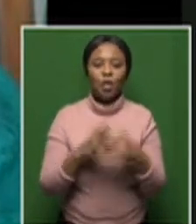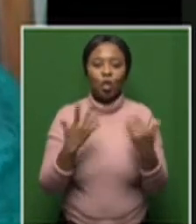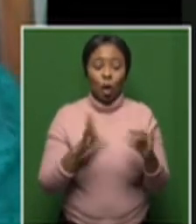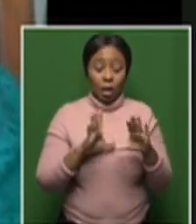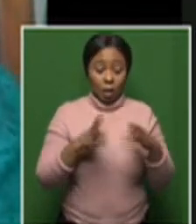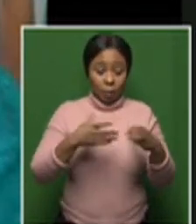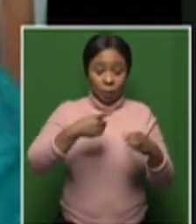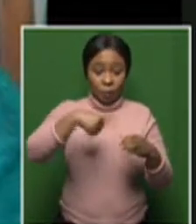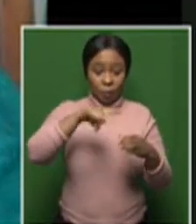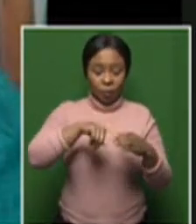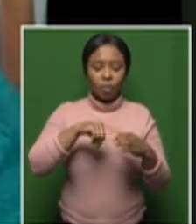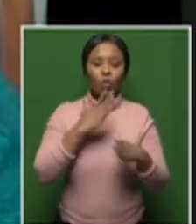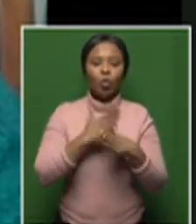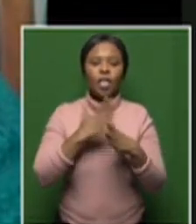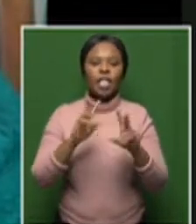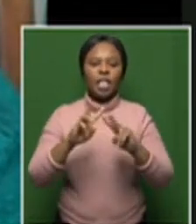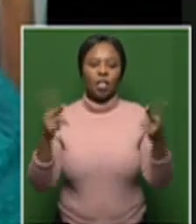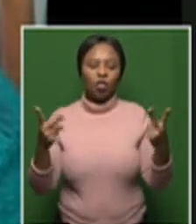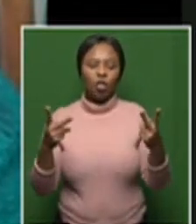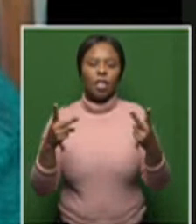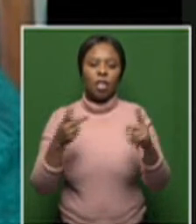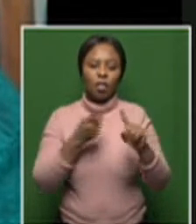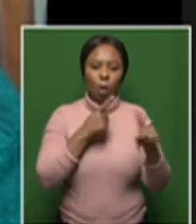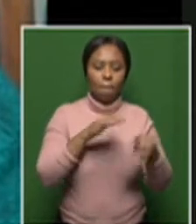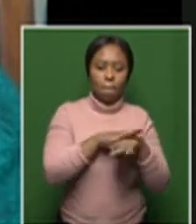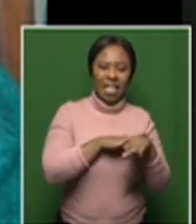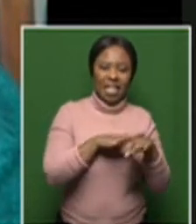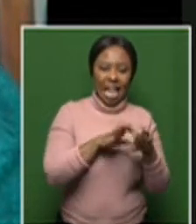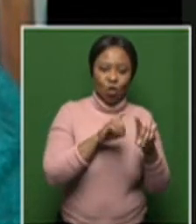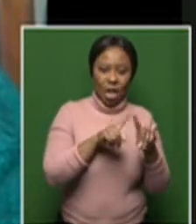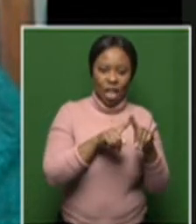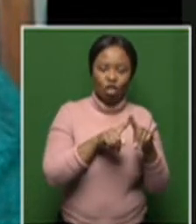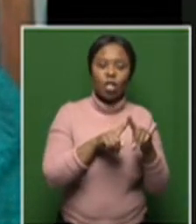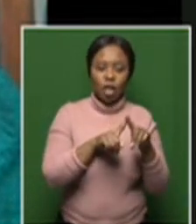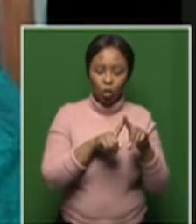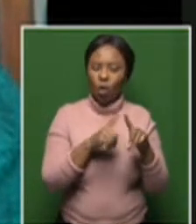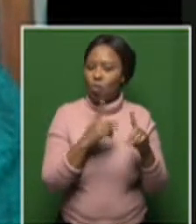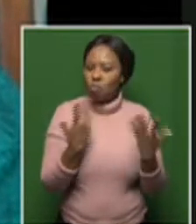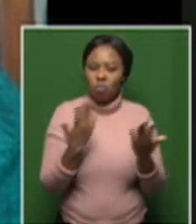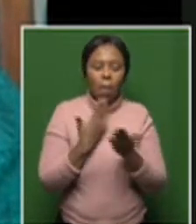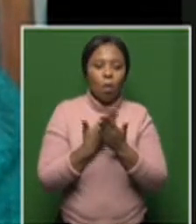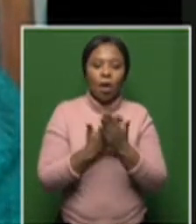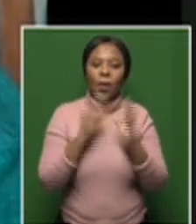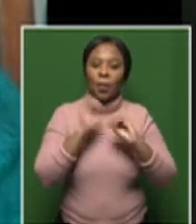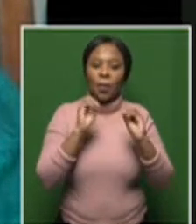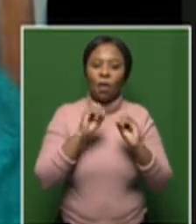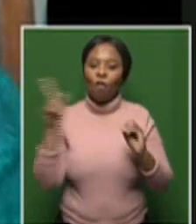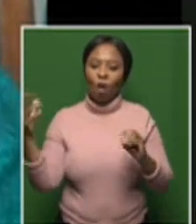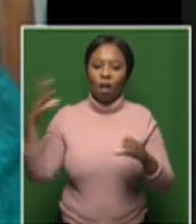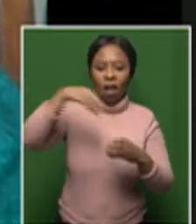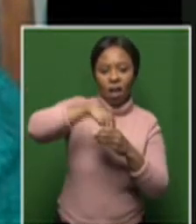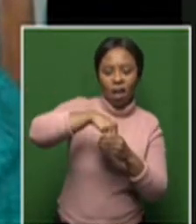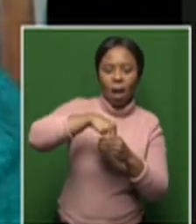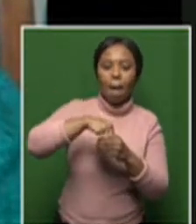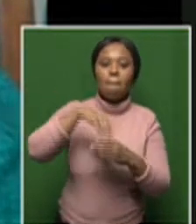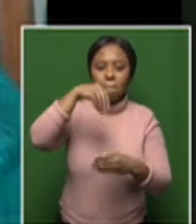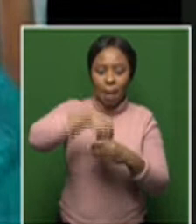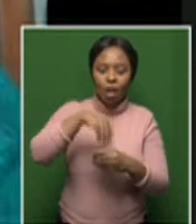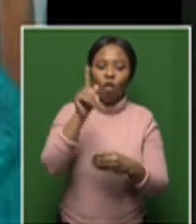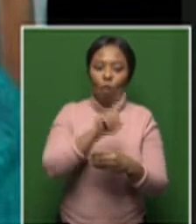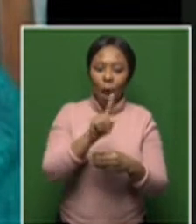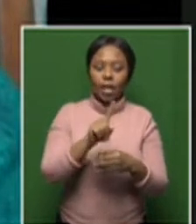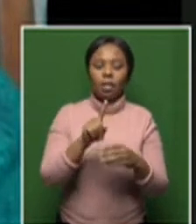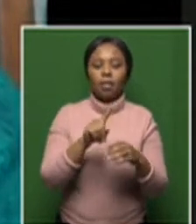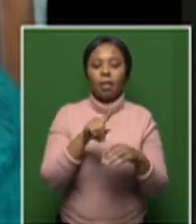This sector operates differently from basic education, and it was not practically possible to include them as part of the basic education sector